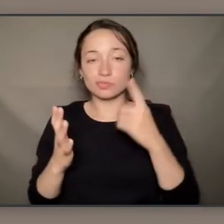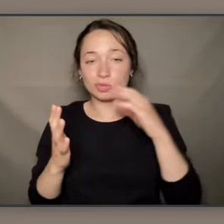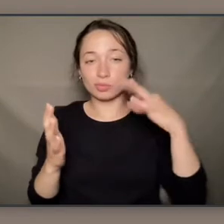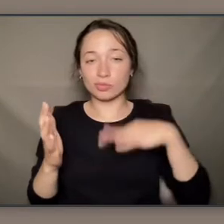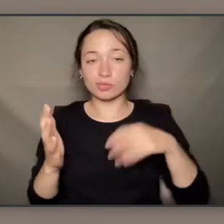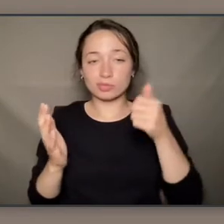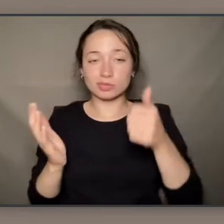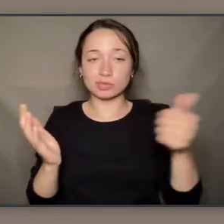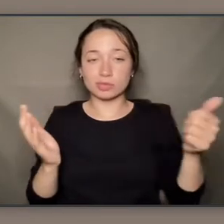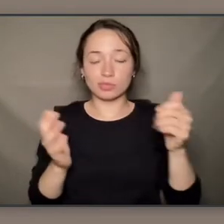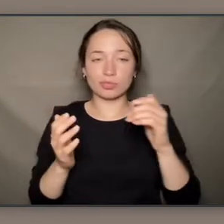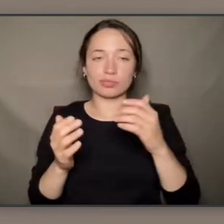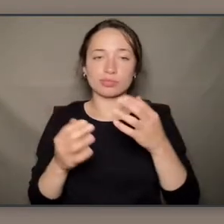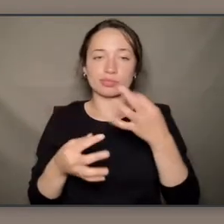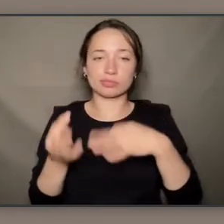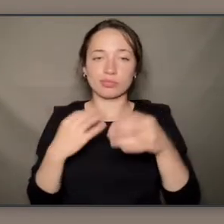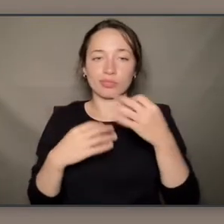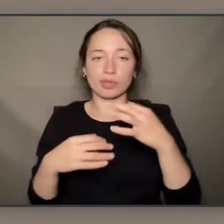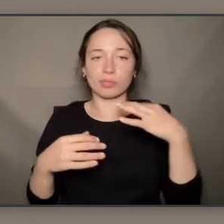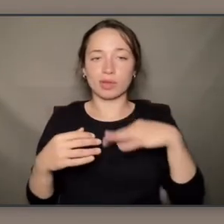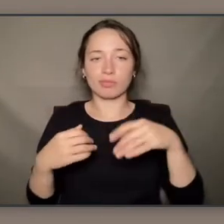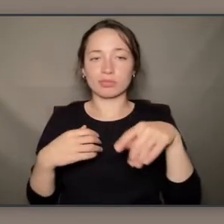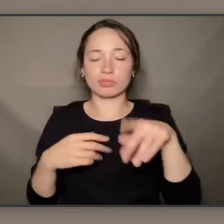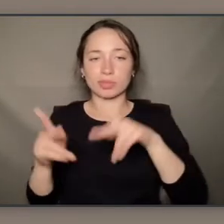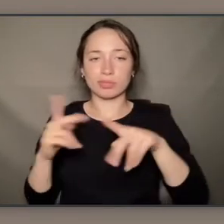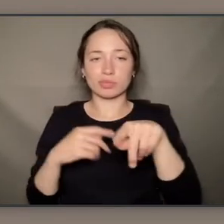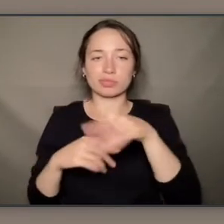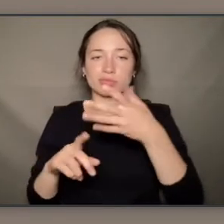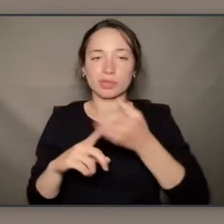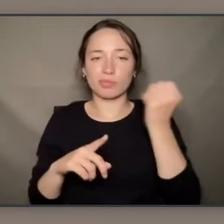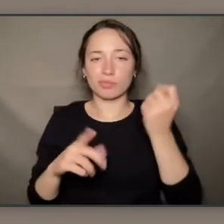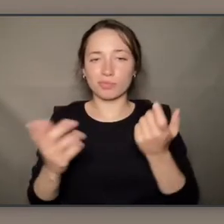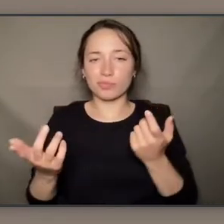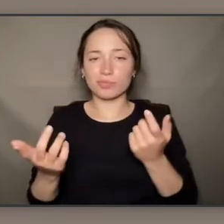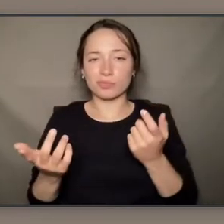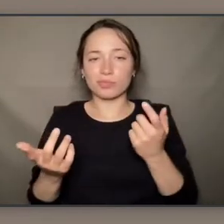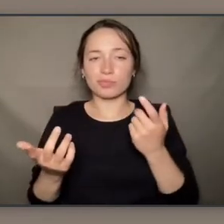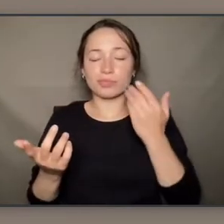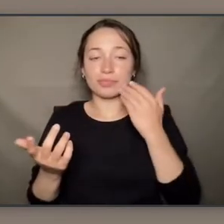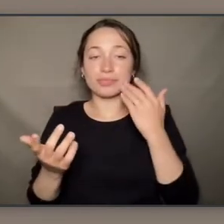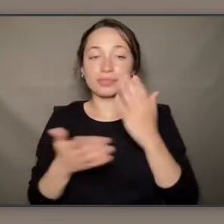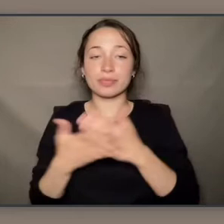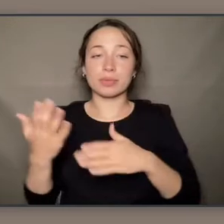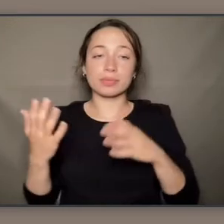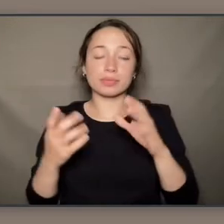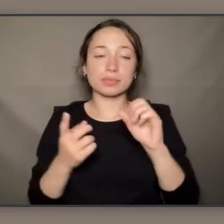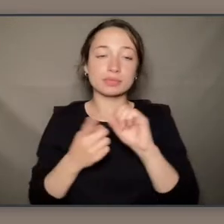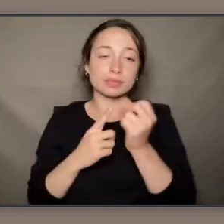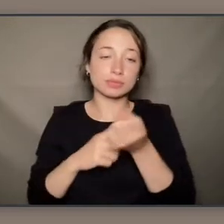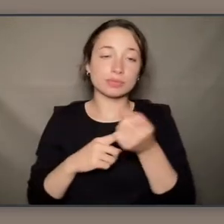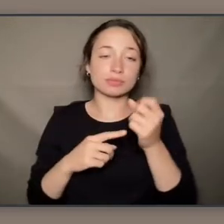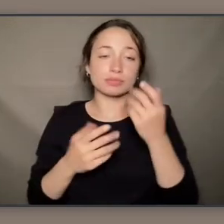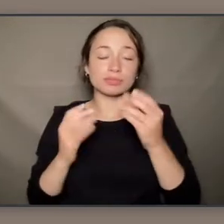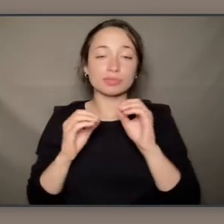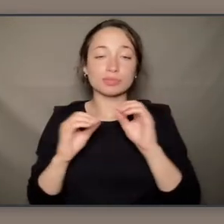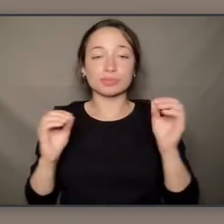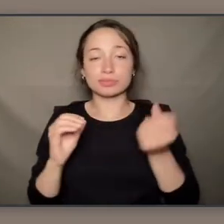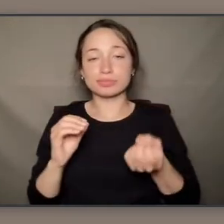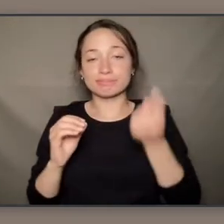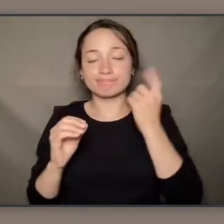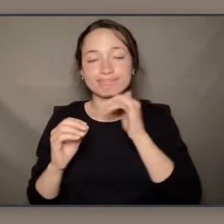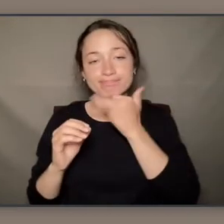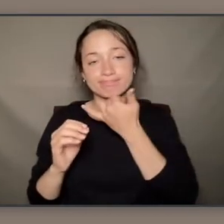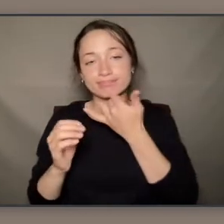of themselves rather than for the benefit of the people they're taking it from. So I think in some cases there might be lack